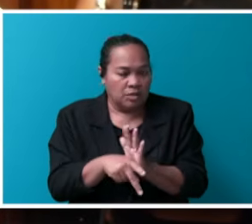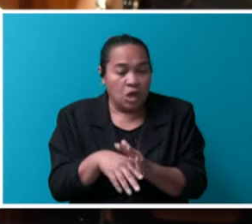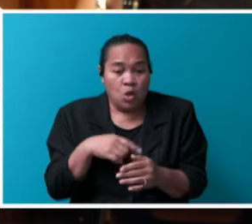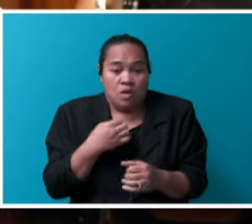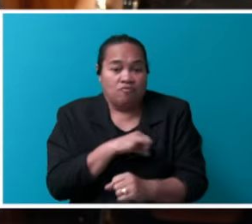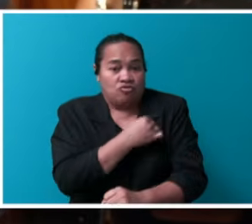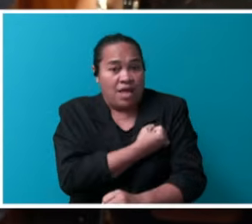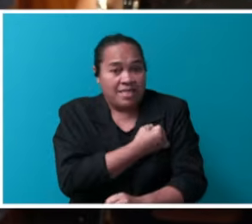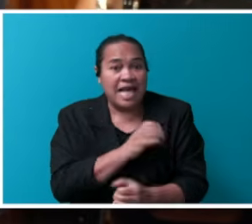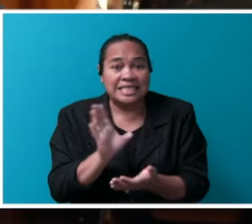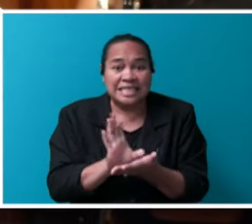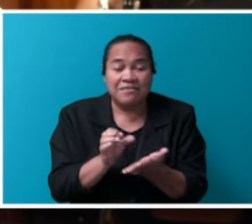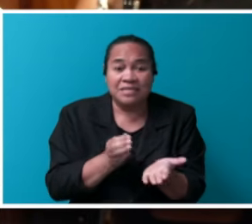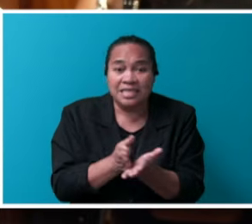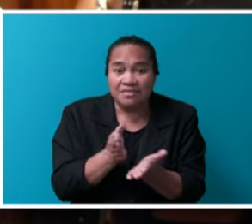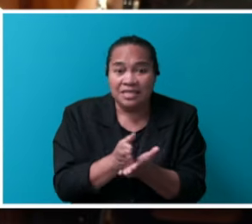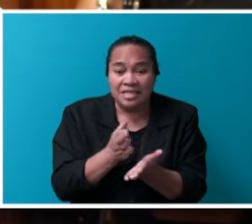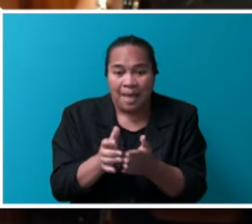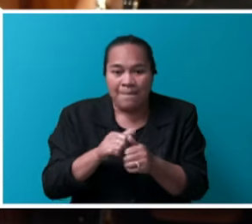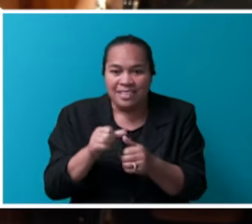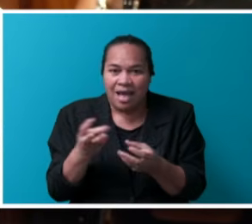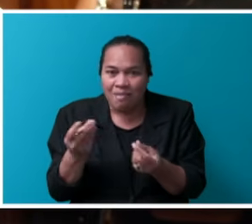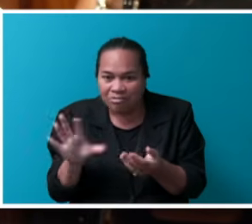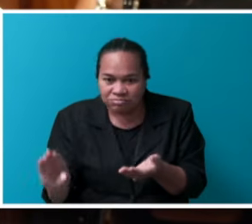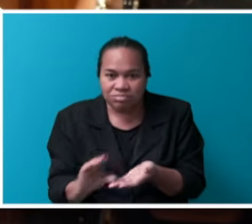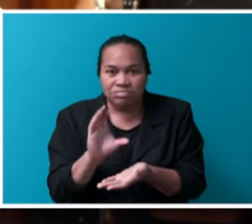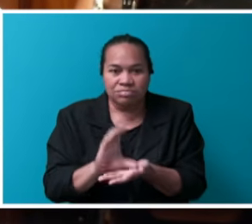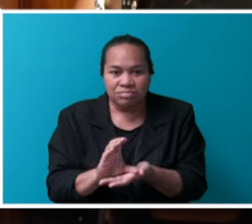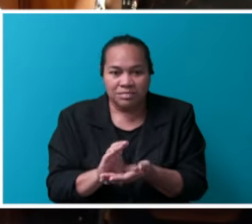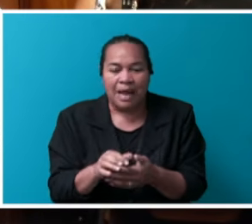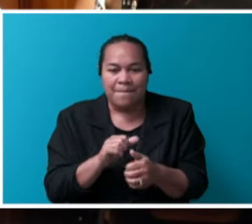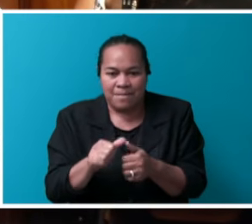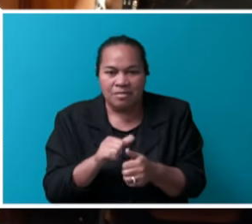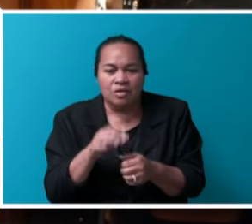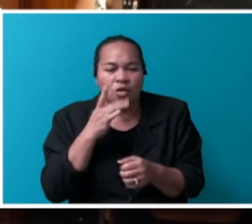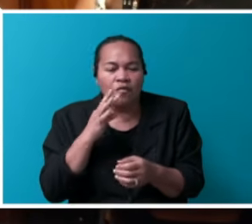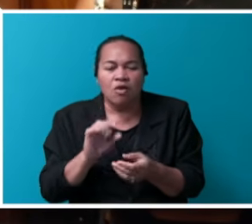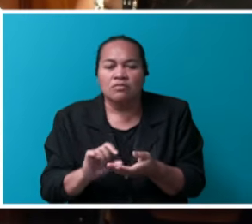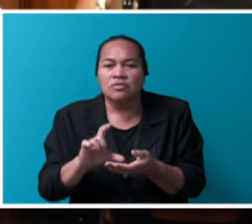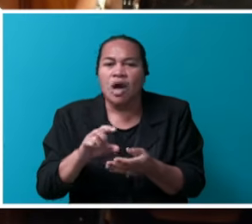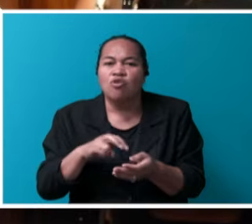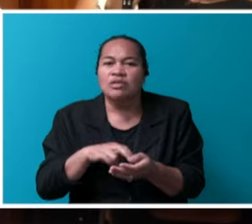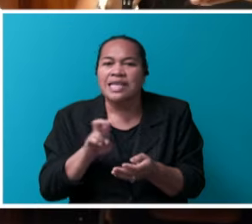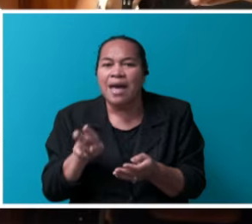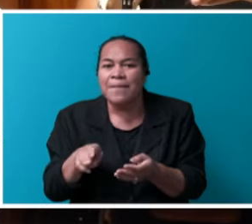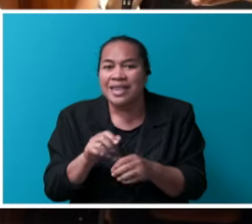civil service with better remuneration, permanent employment, tenure, and increase in the retirement age. We have